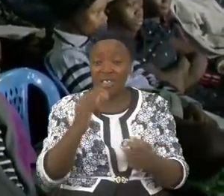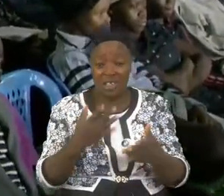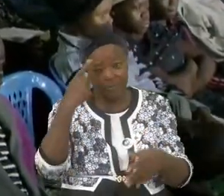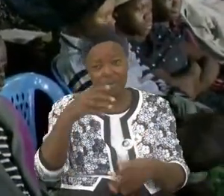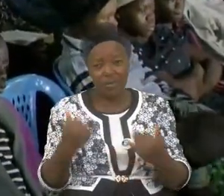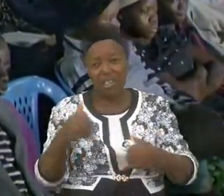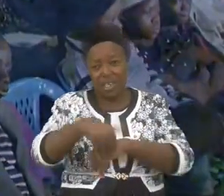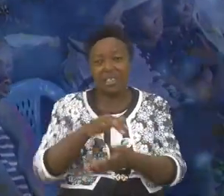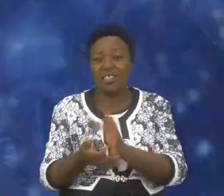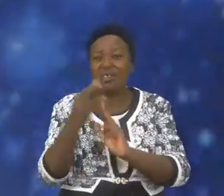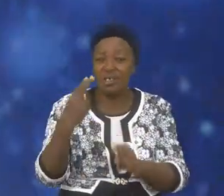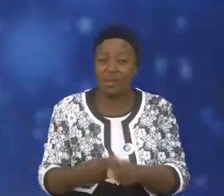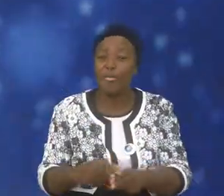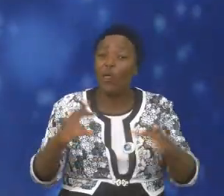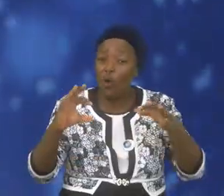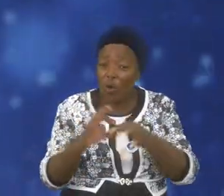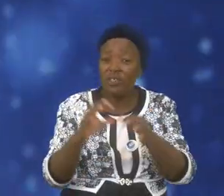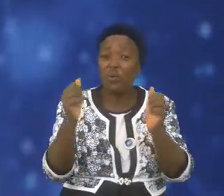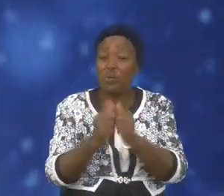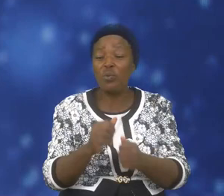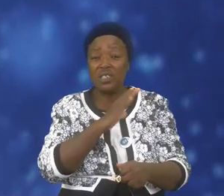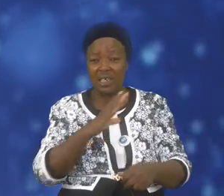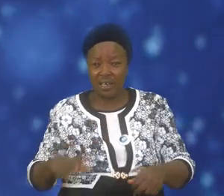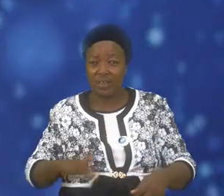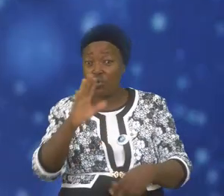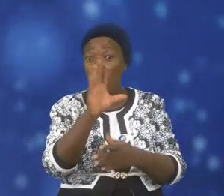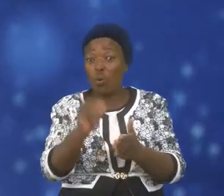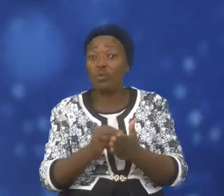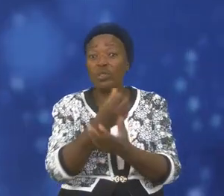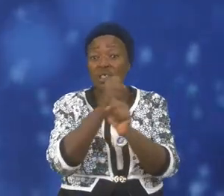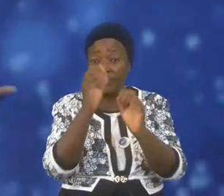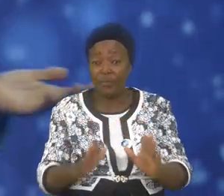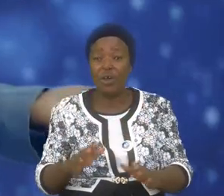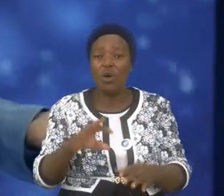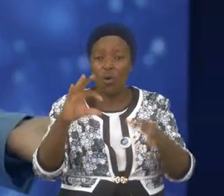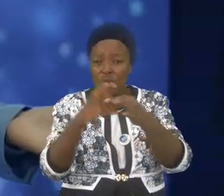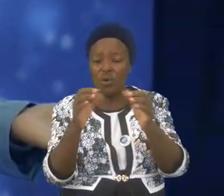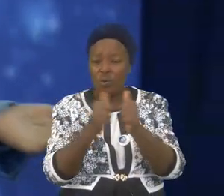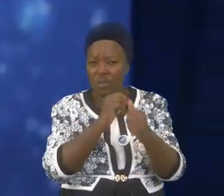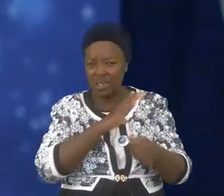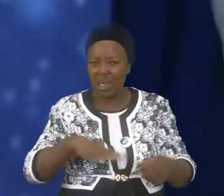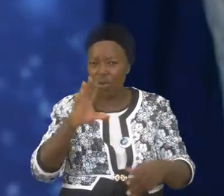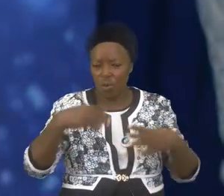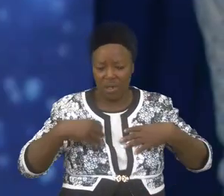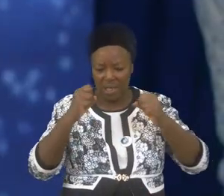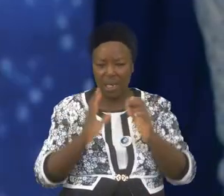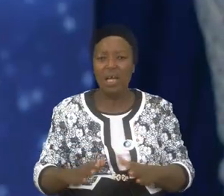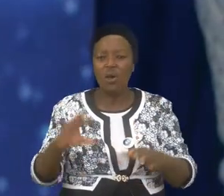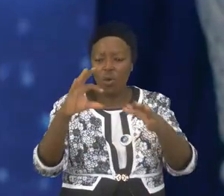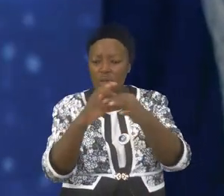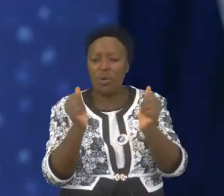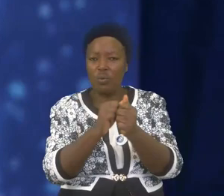Savior. Connection with Christ, your healer. Connection with Christ, your Redeemer, is available for you